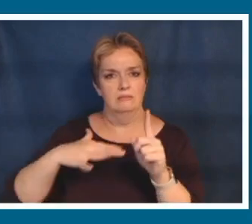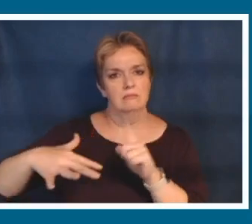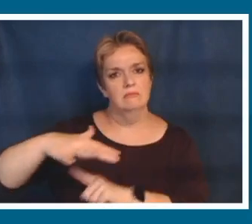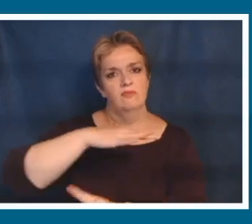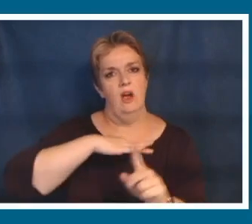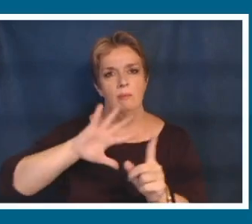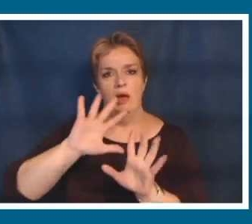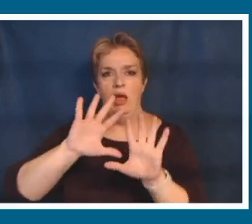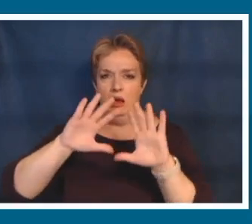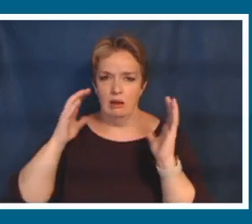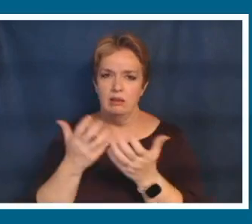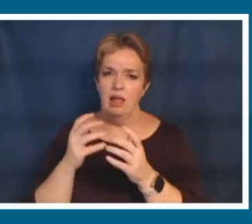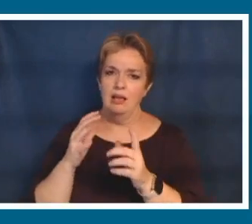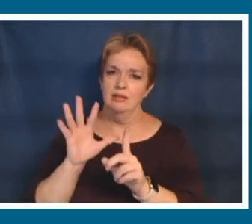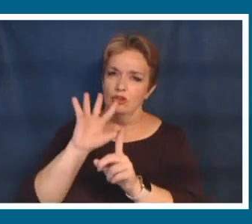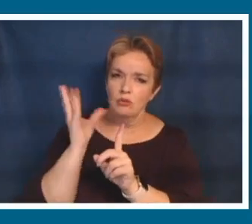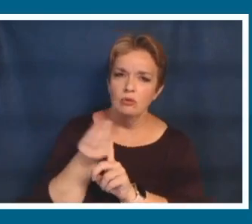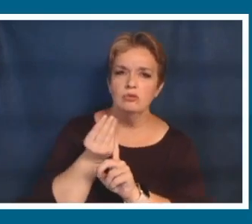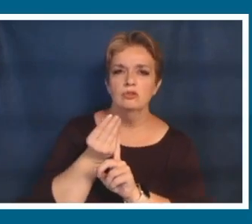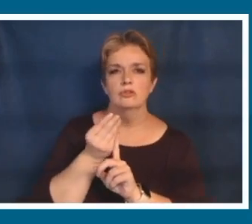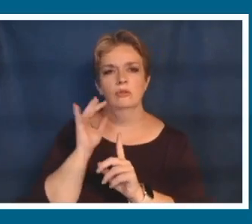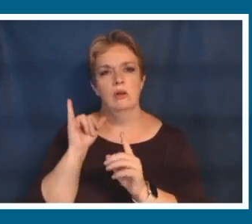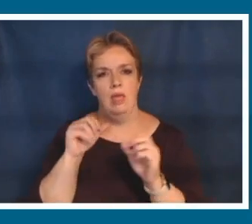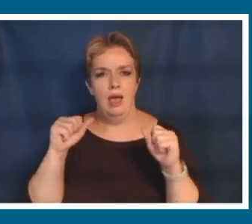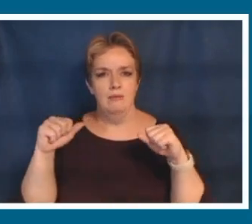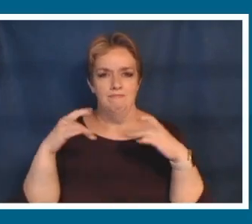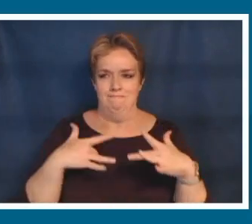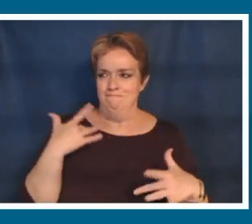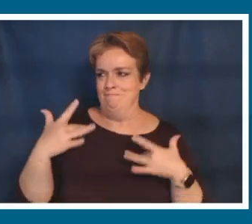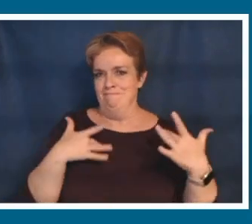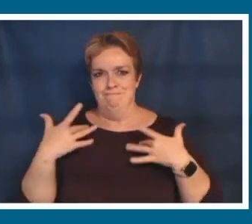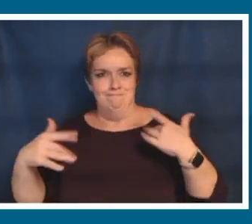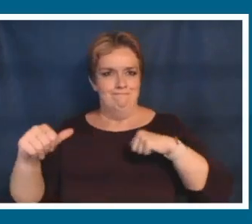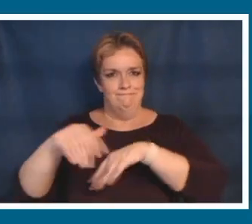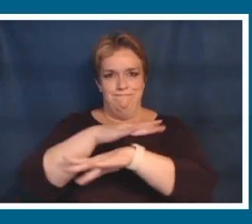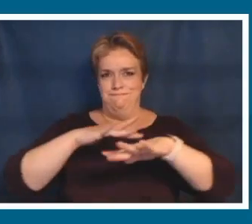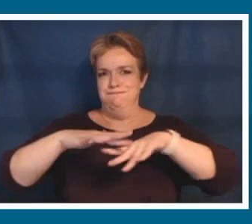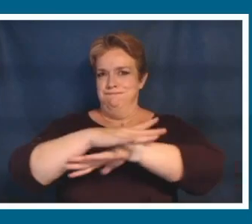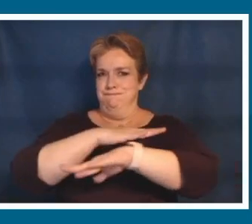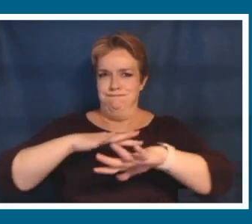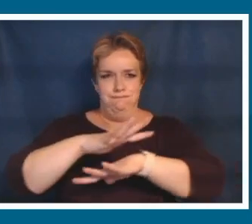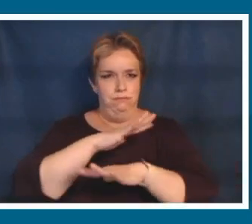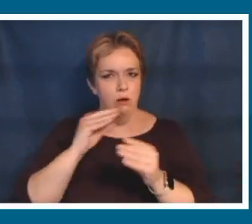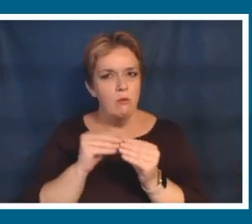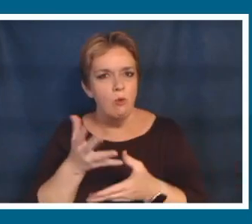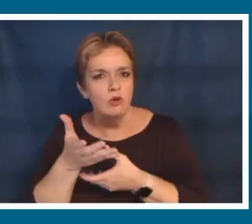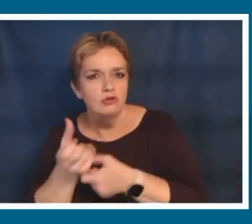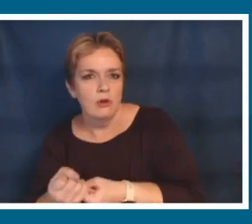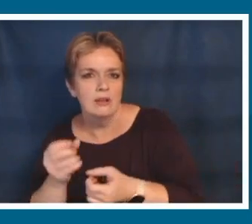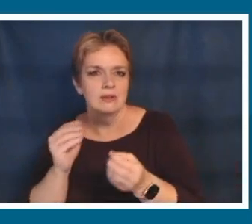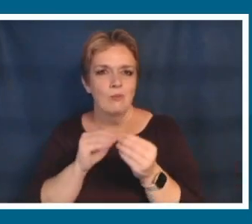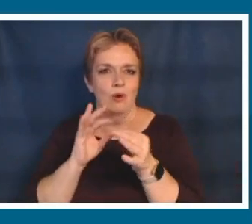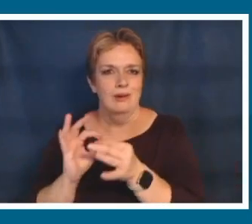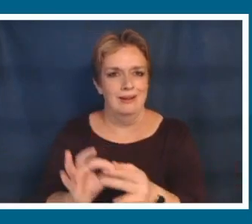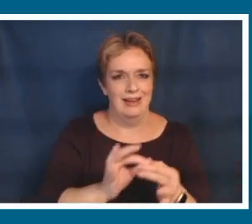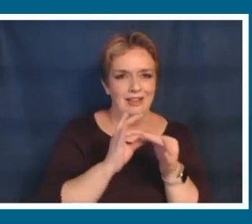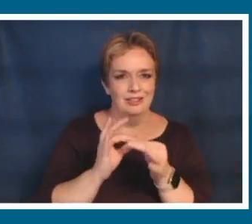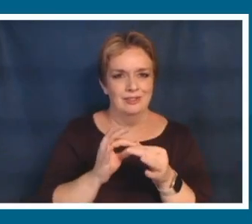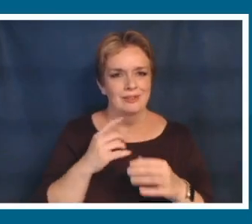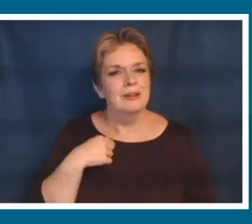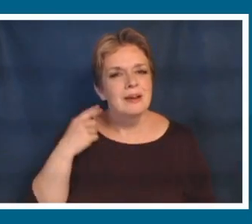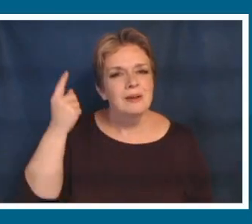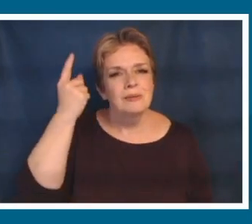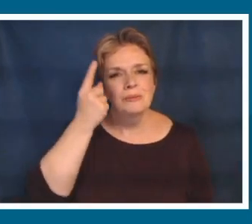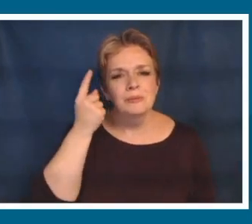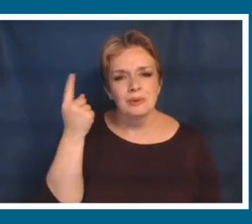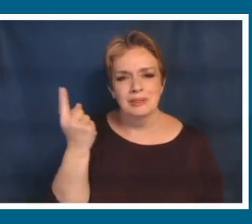class feeling of excitement, of trust, of connection. I wonder whether somebody can find for me the slide with